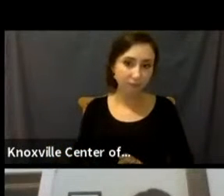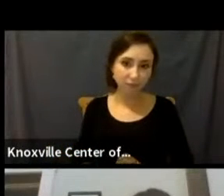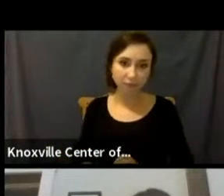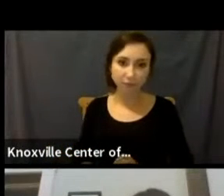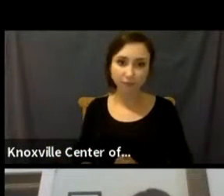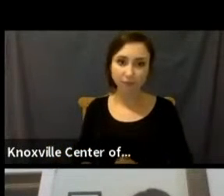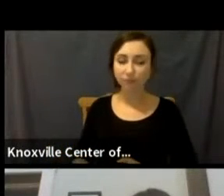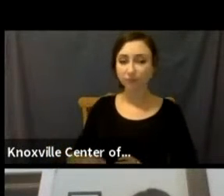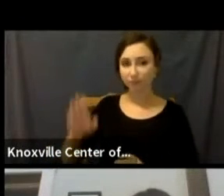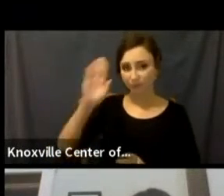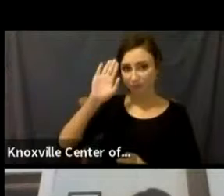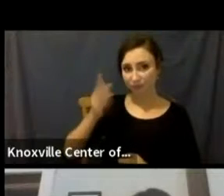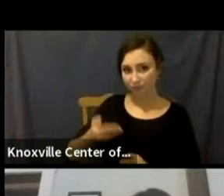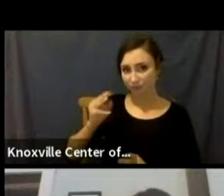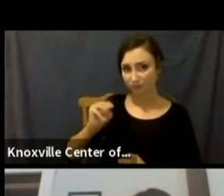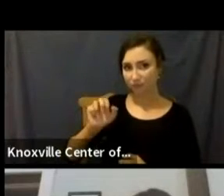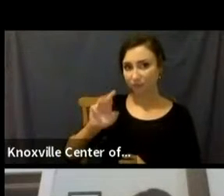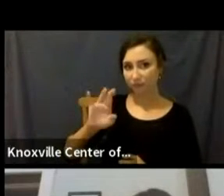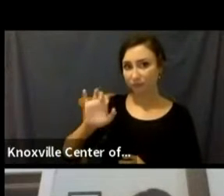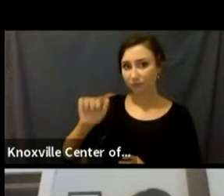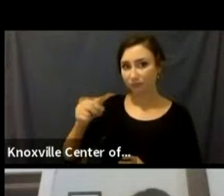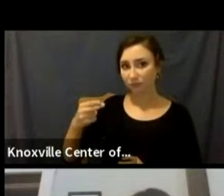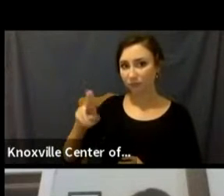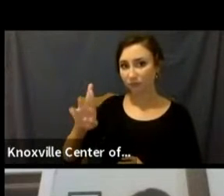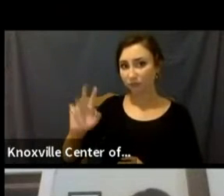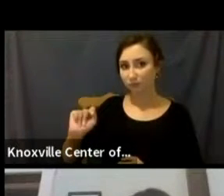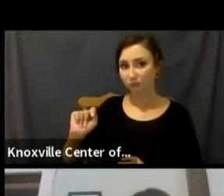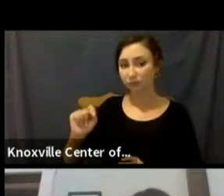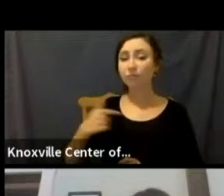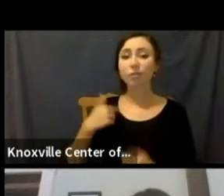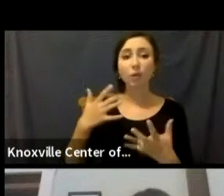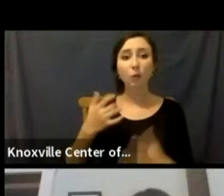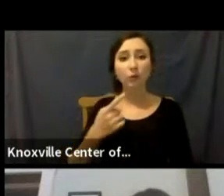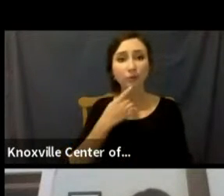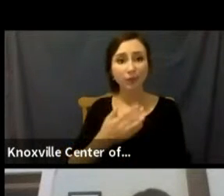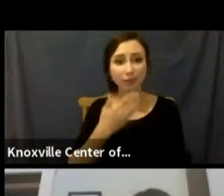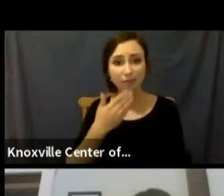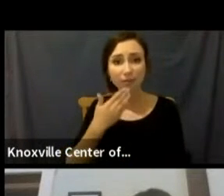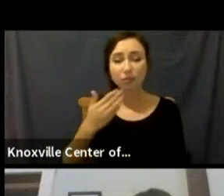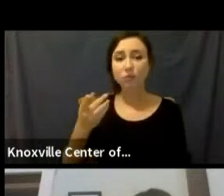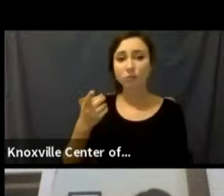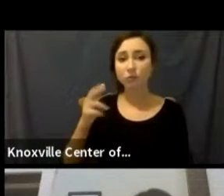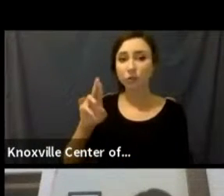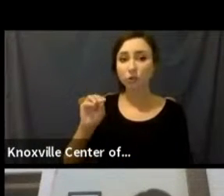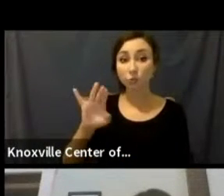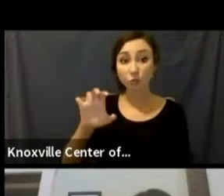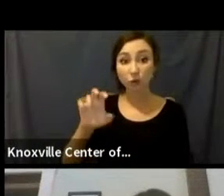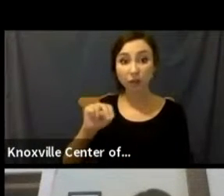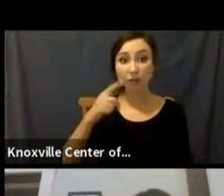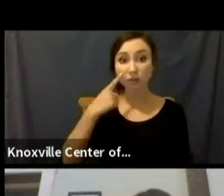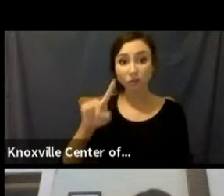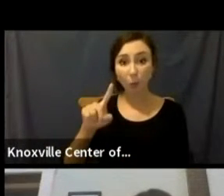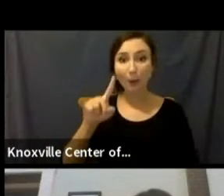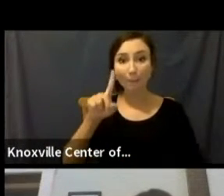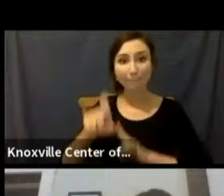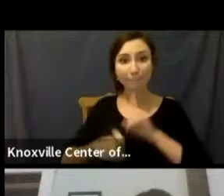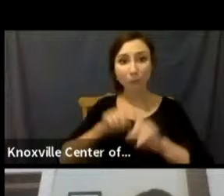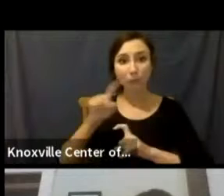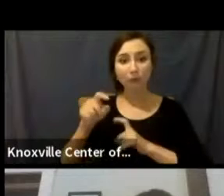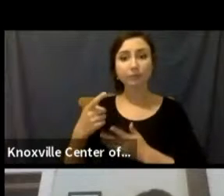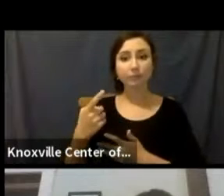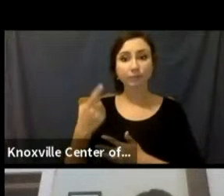This is Maria Hurt. I want to say thank you, Dr. O'Brien, for pulling one